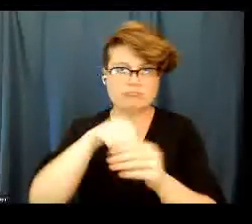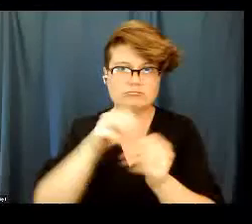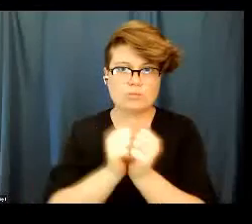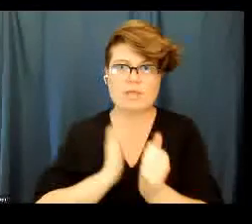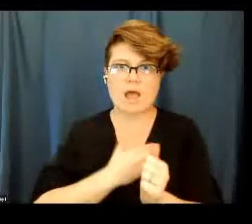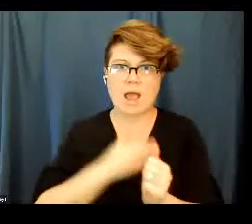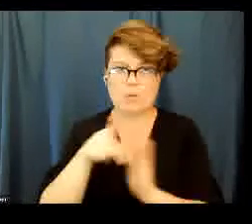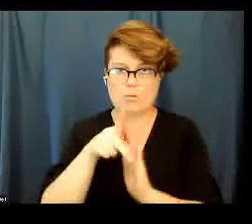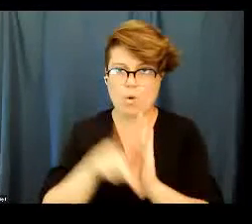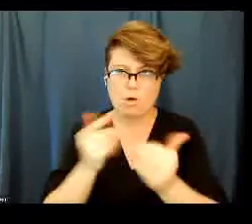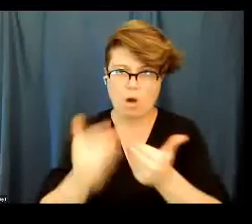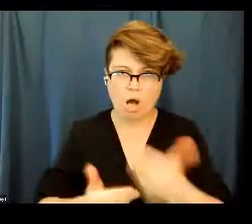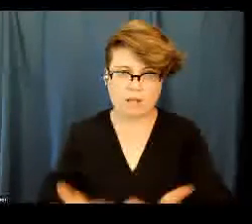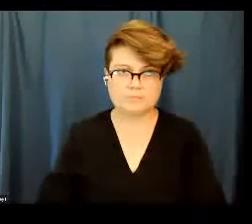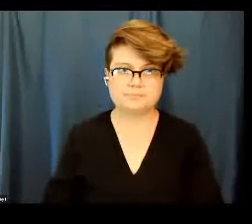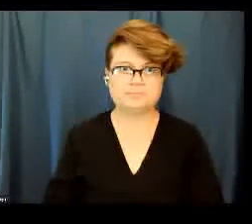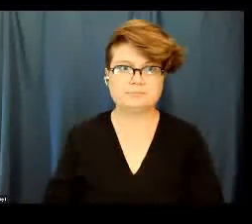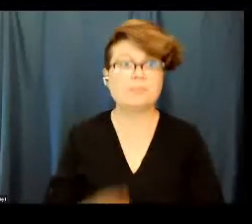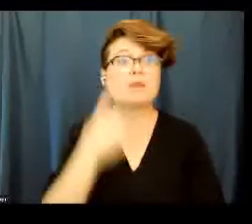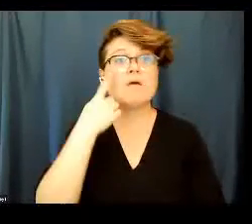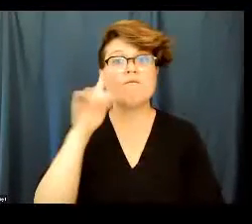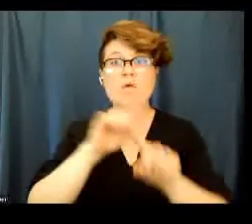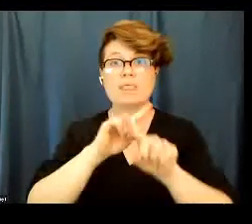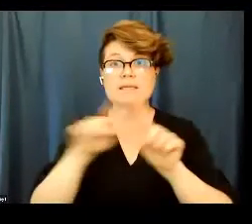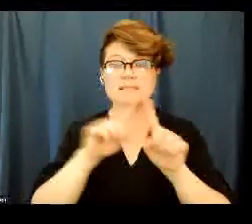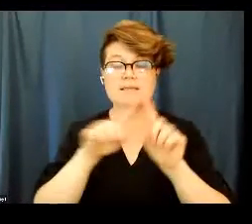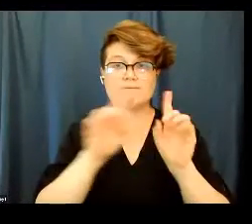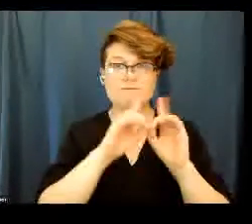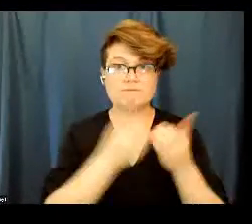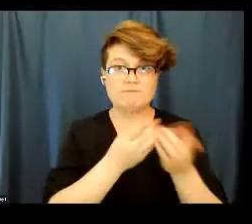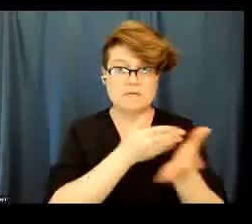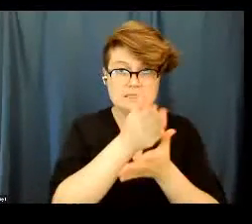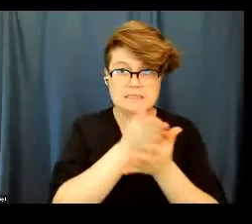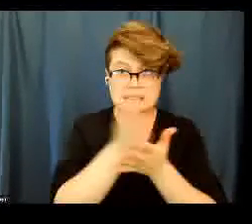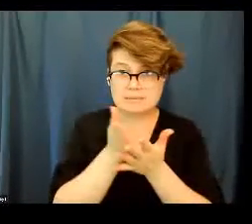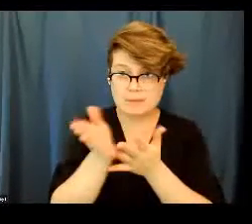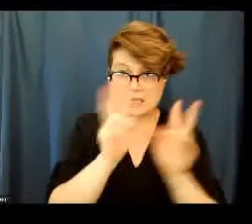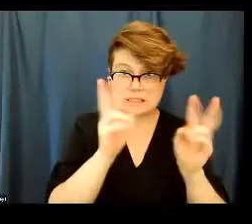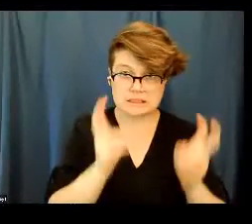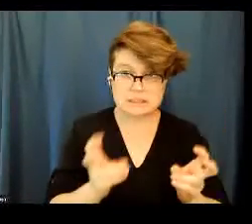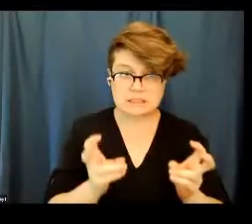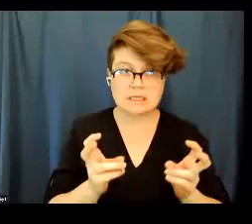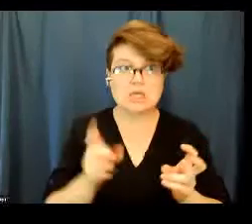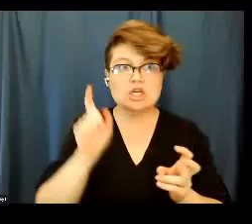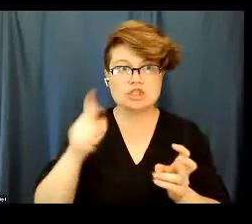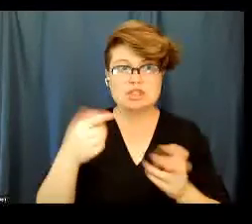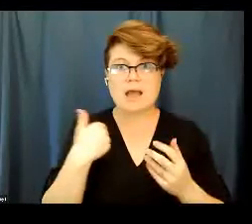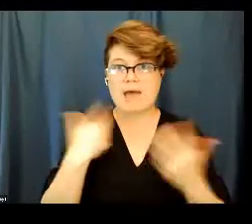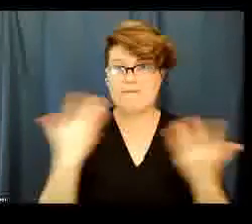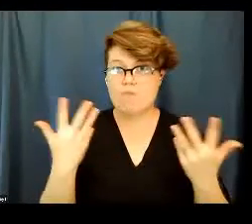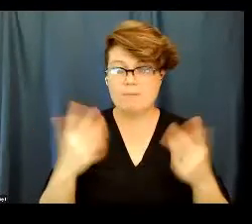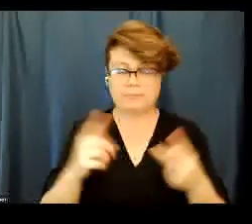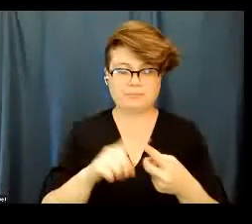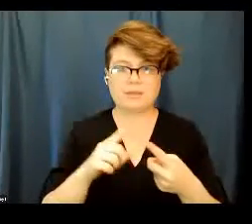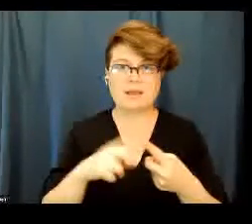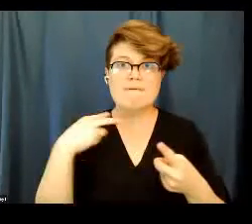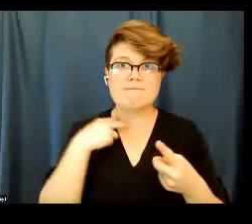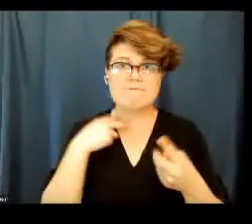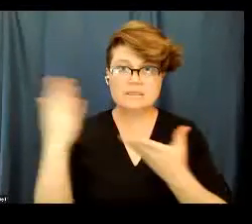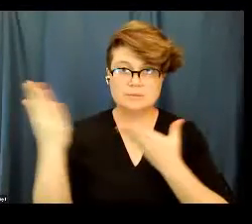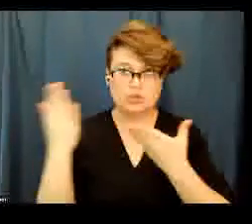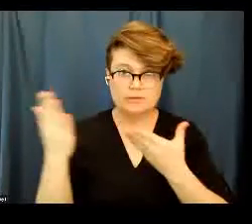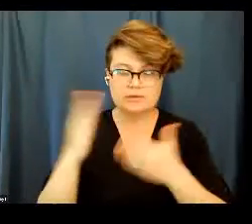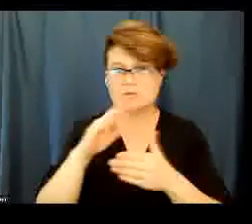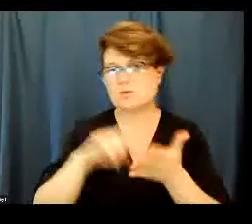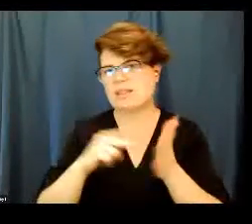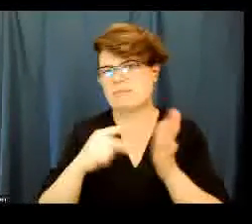When it comes to the different disciplines, at a minimum, the disciplines that should be included are victim services, right? So all the